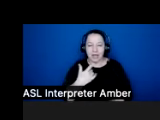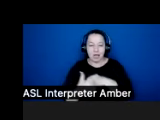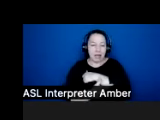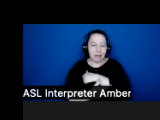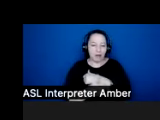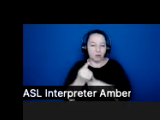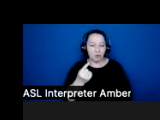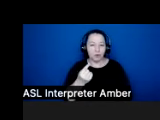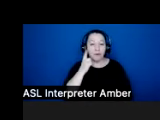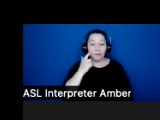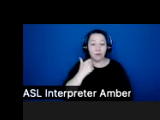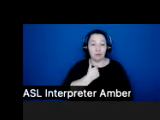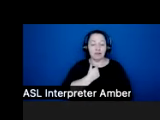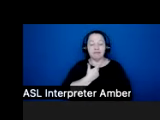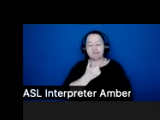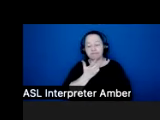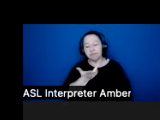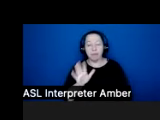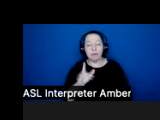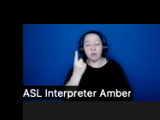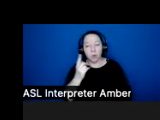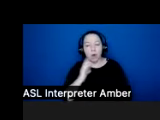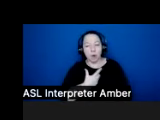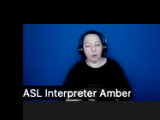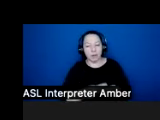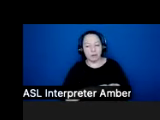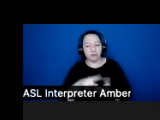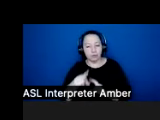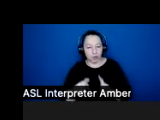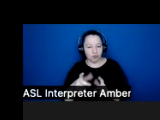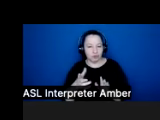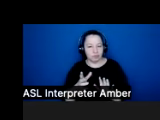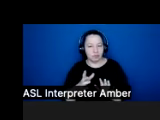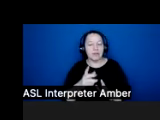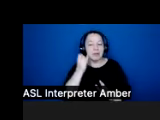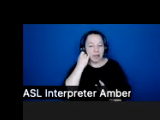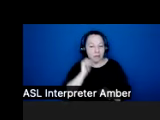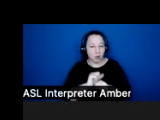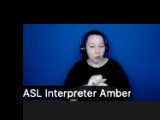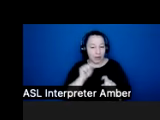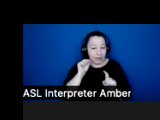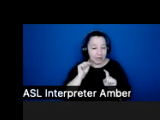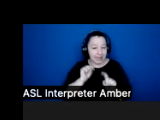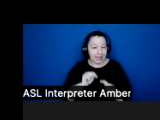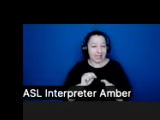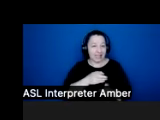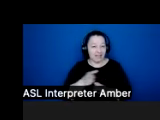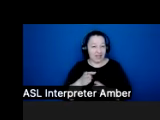that is one of our discussion questions, but if you're in this field as an advocate,